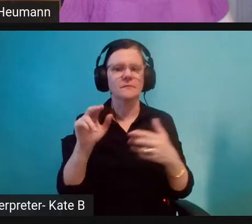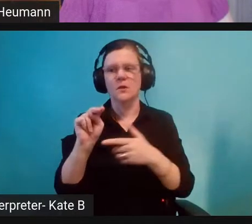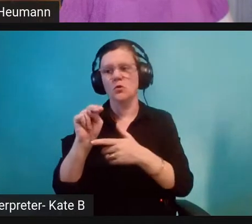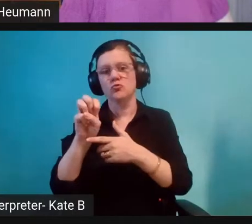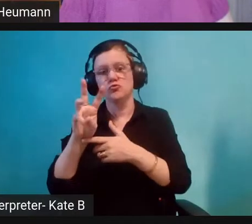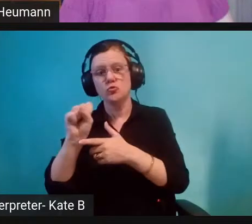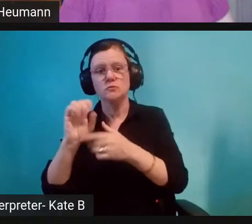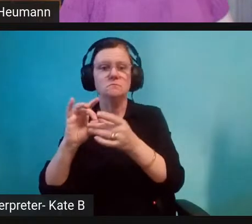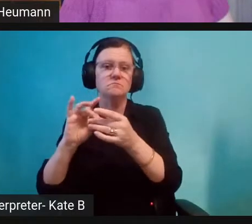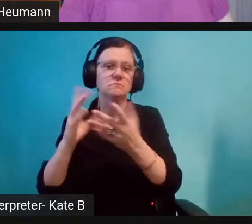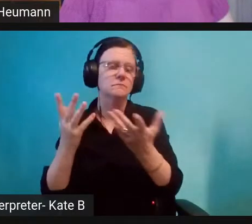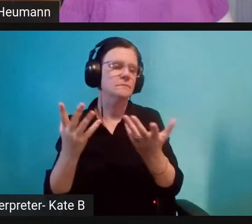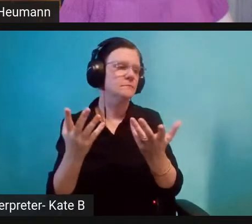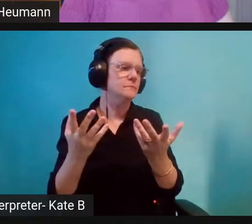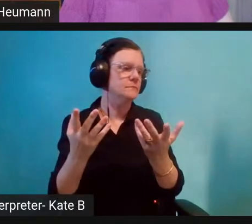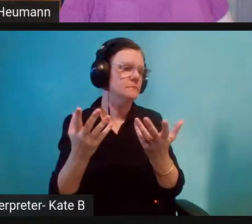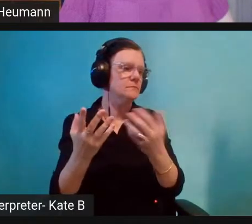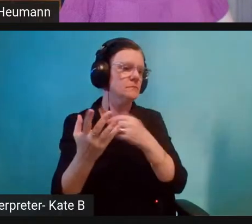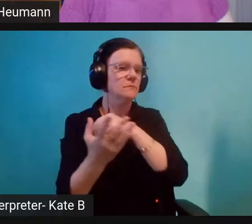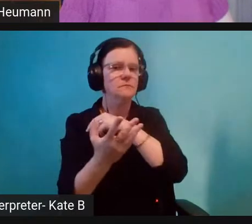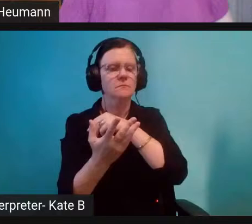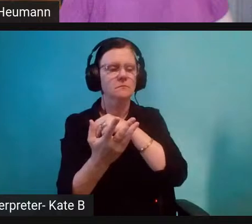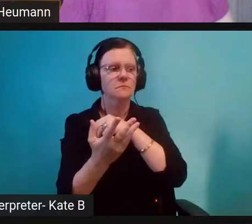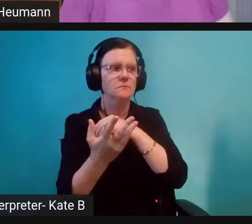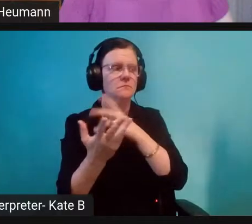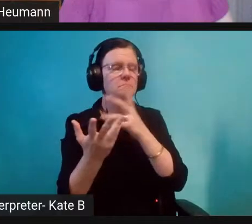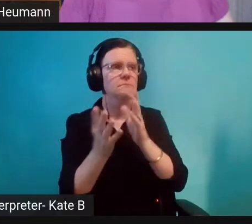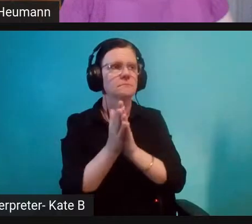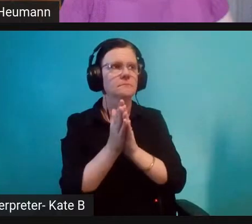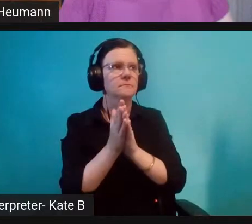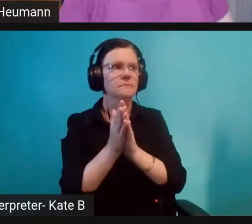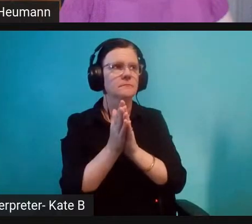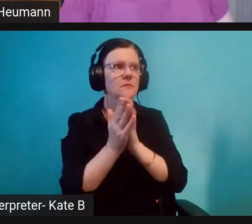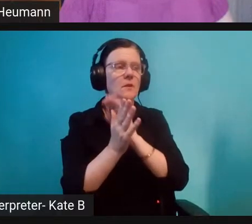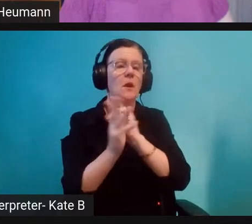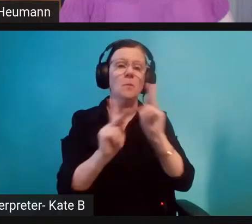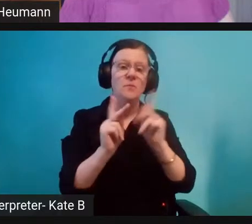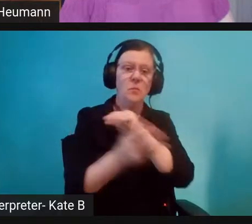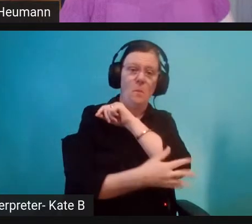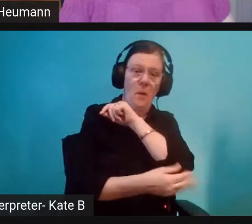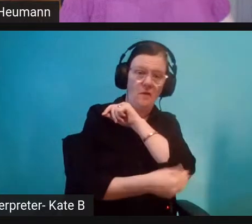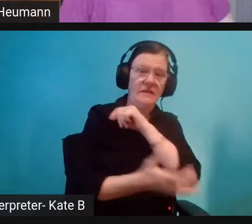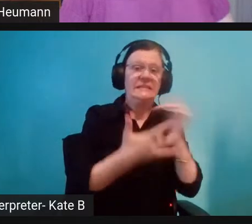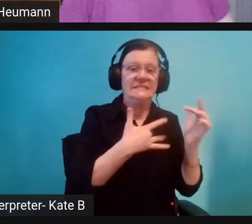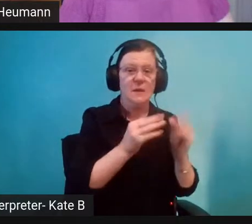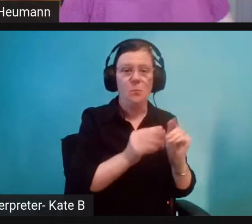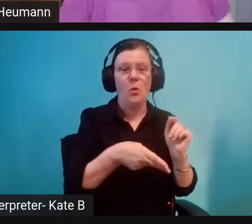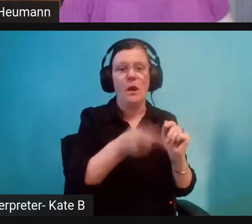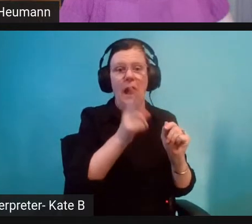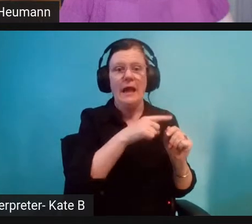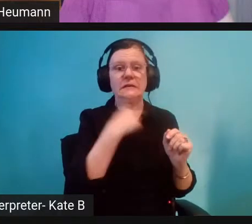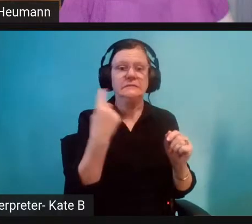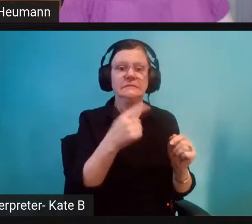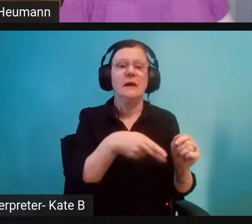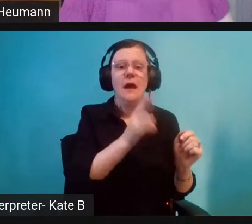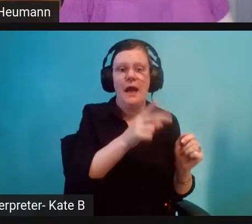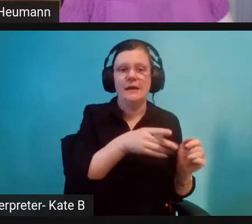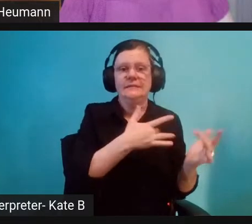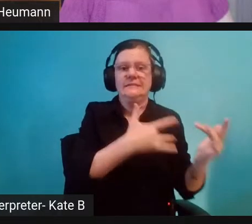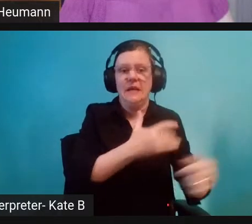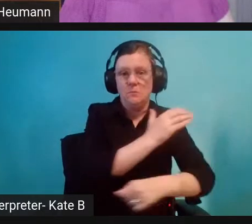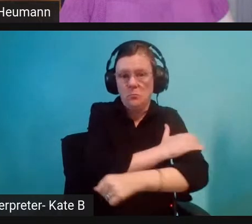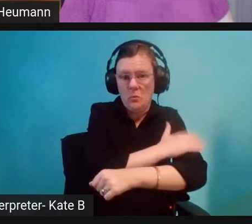poverty and linked to diabetes and hypertension, and